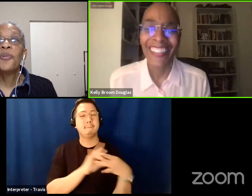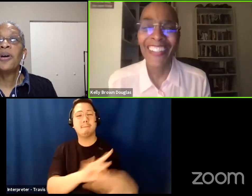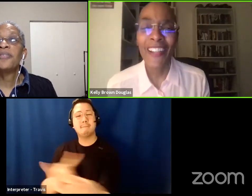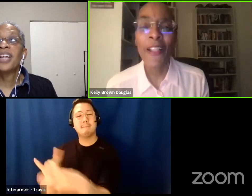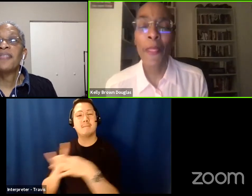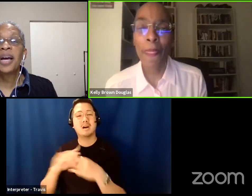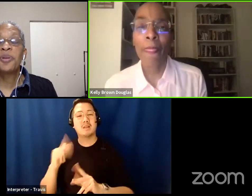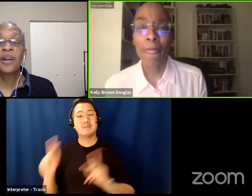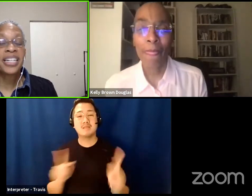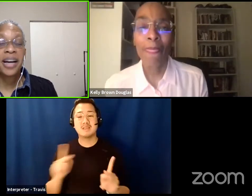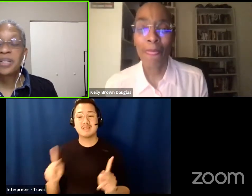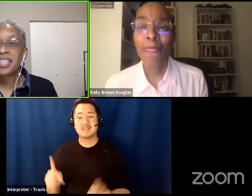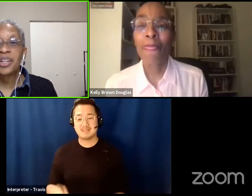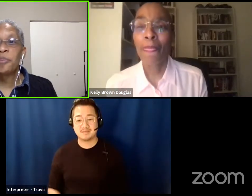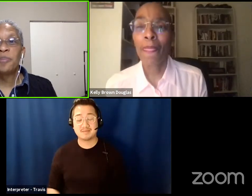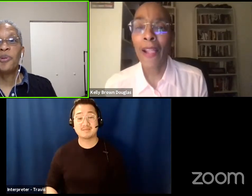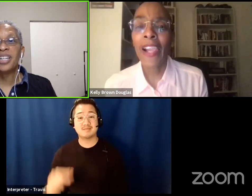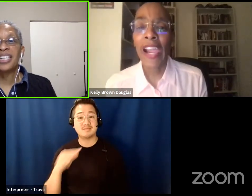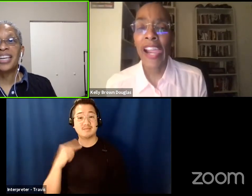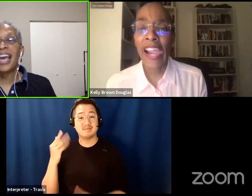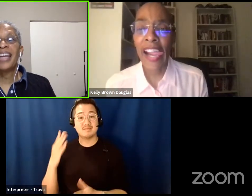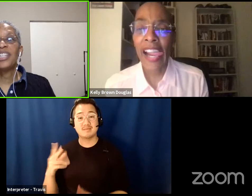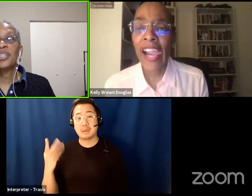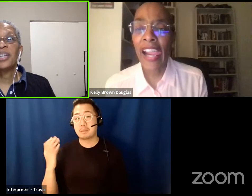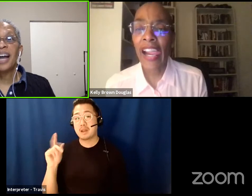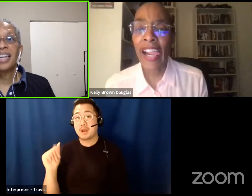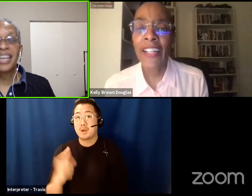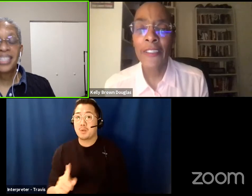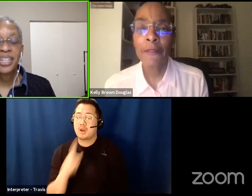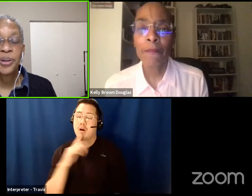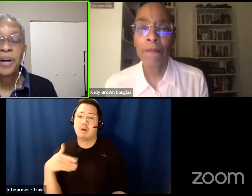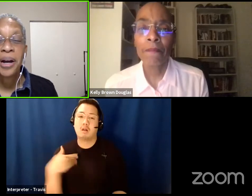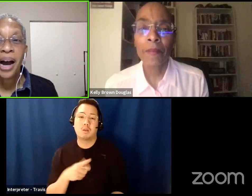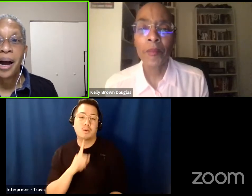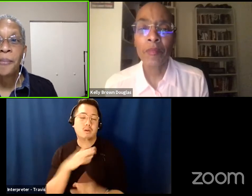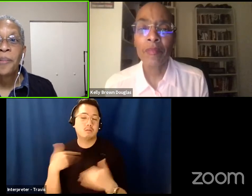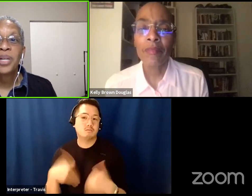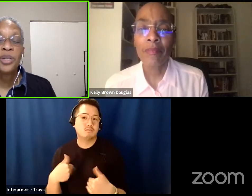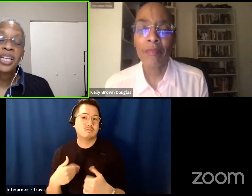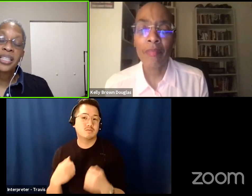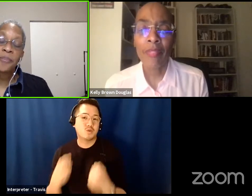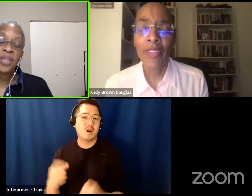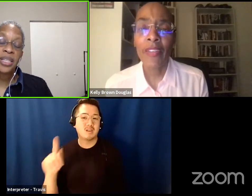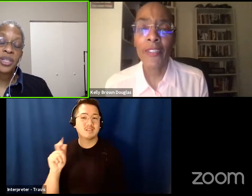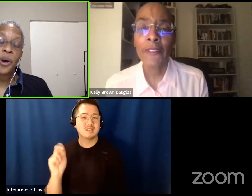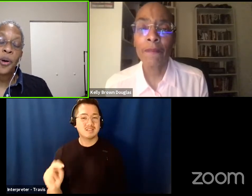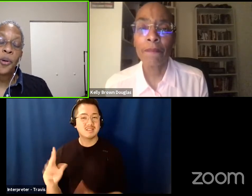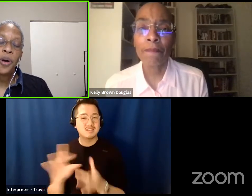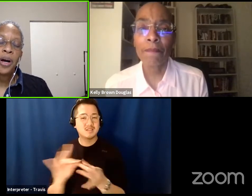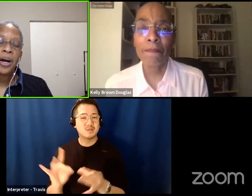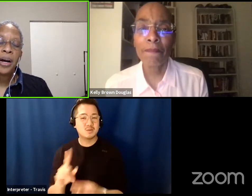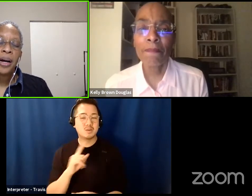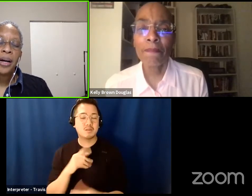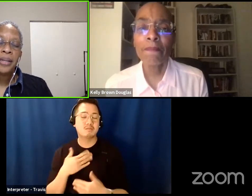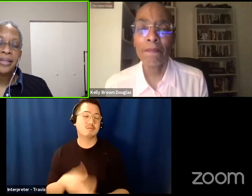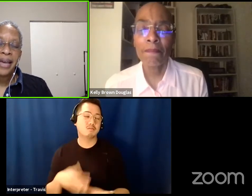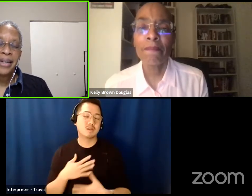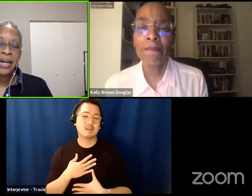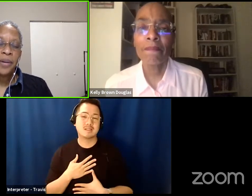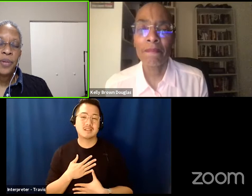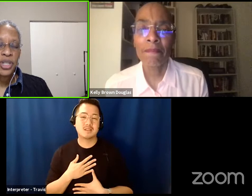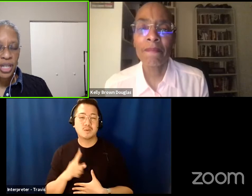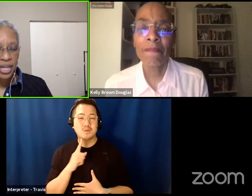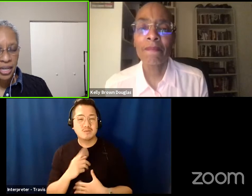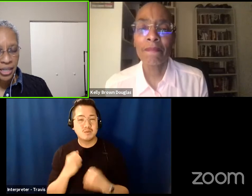Seriously, we don't even have time to break it down because I know people want to engage. I guess they do. But you said something that's so